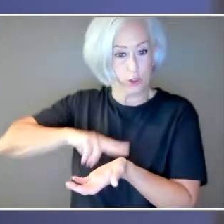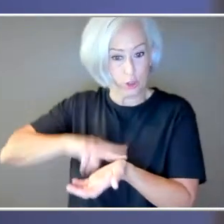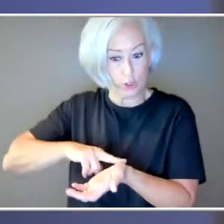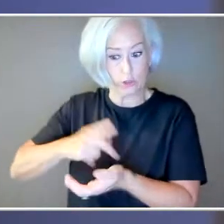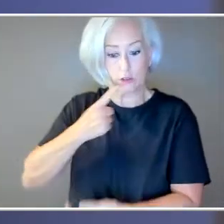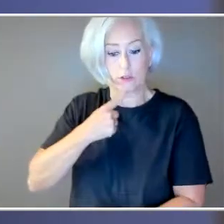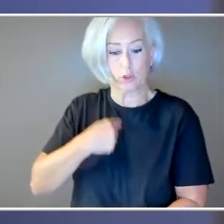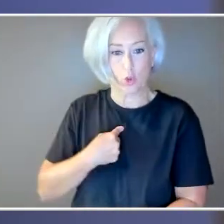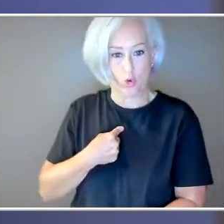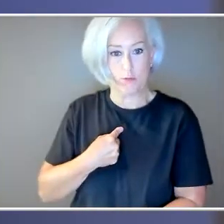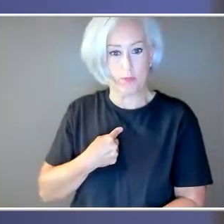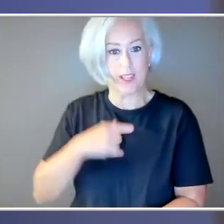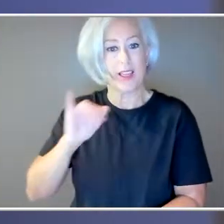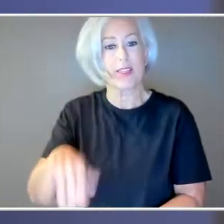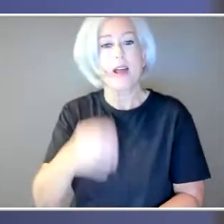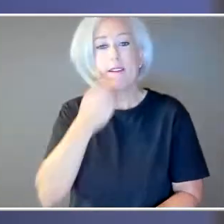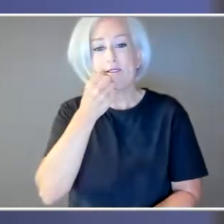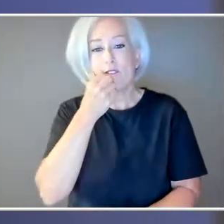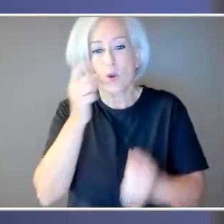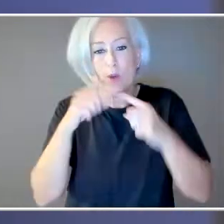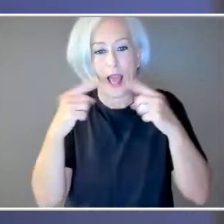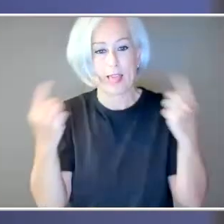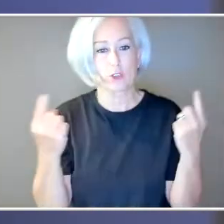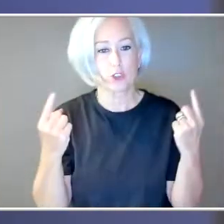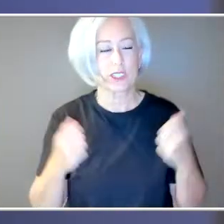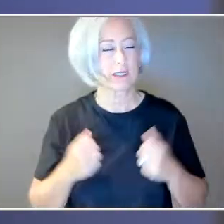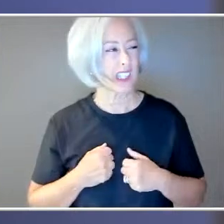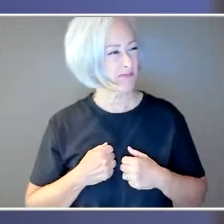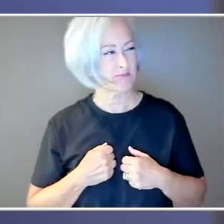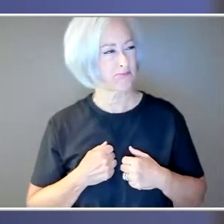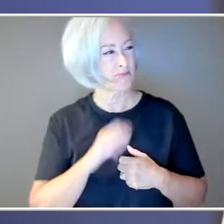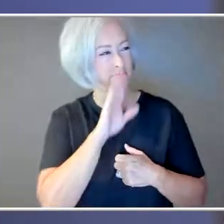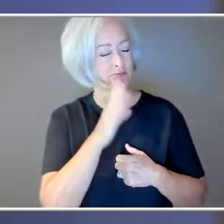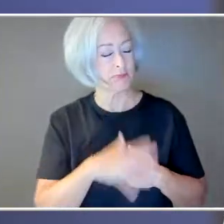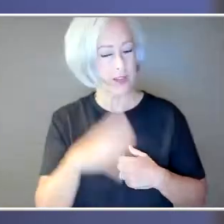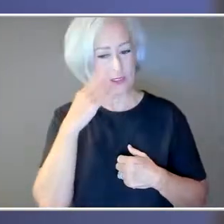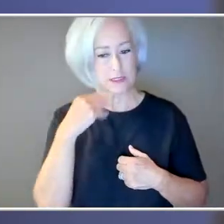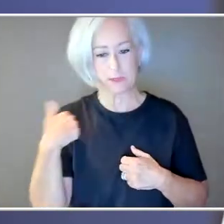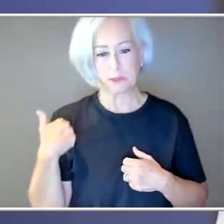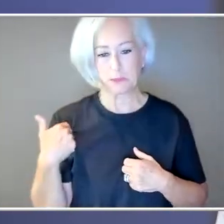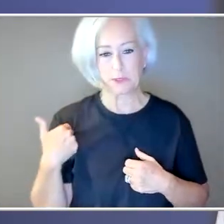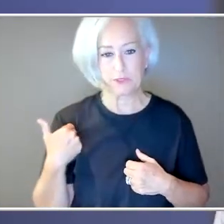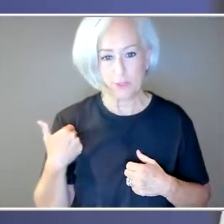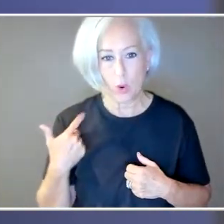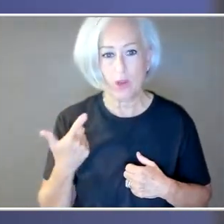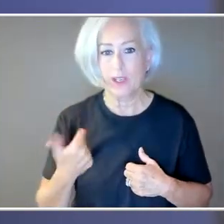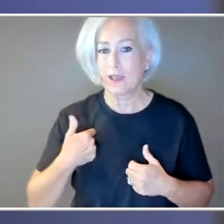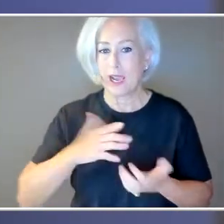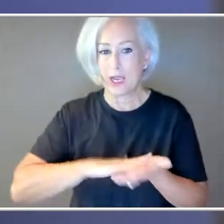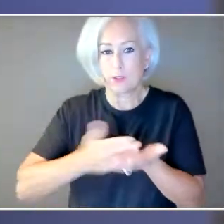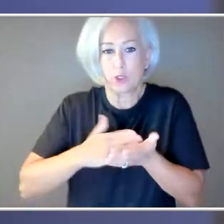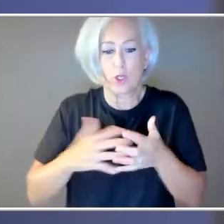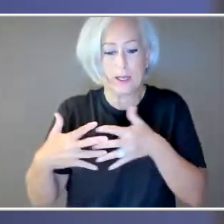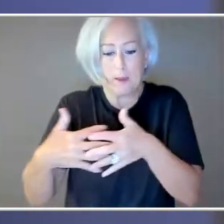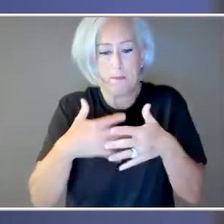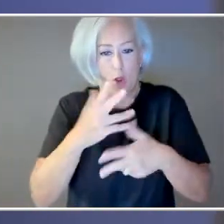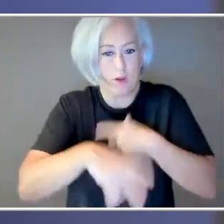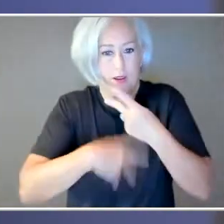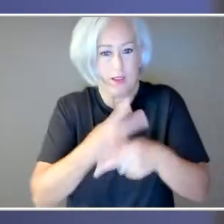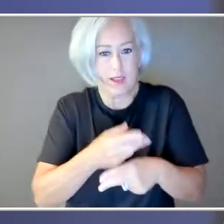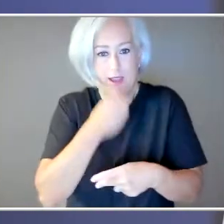was a food allergy, and I had never had one. I was cooking American fare, camp